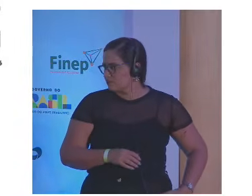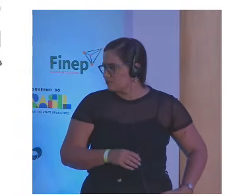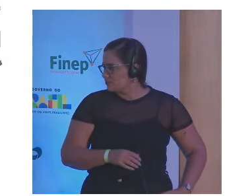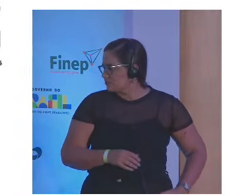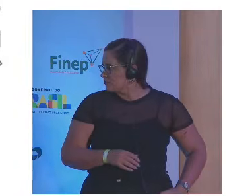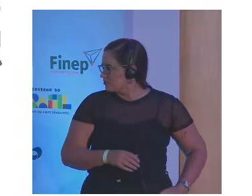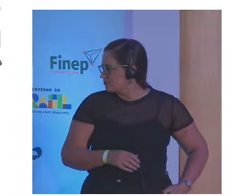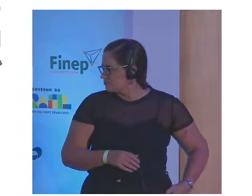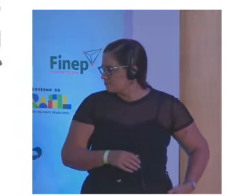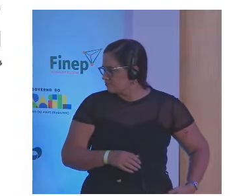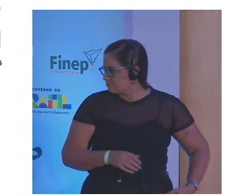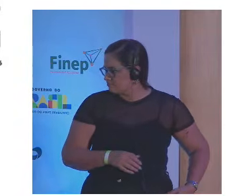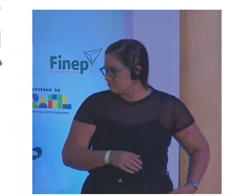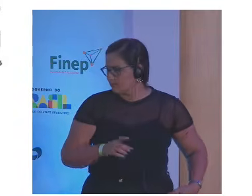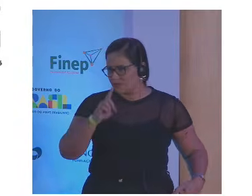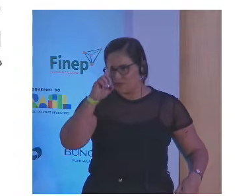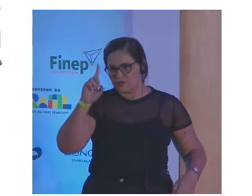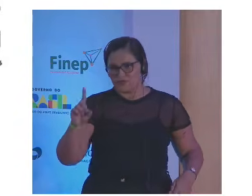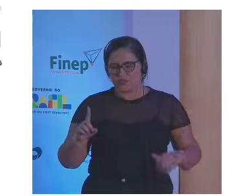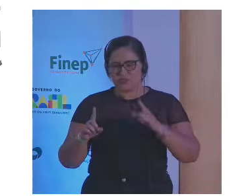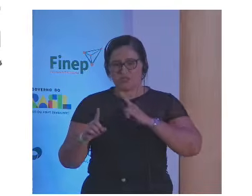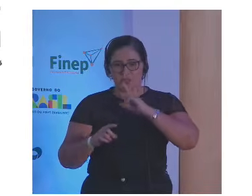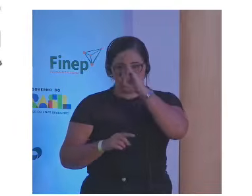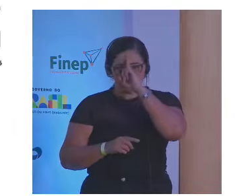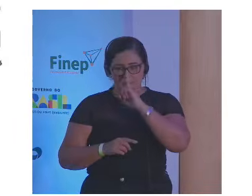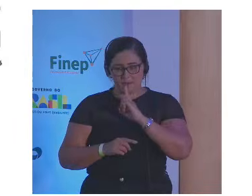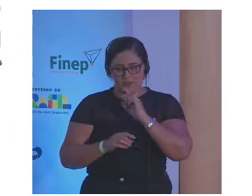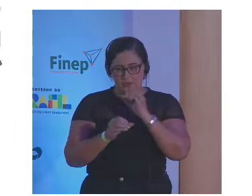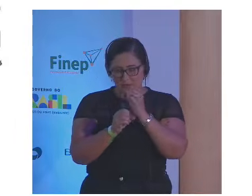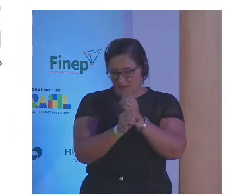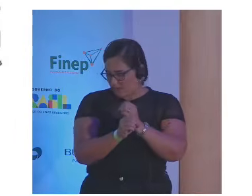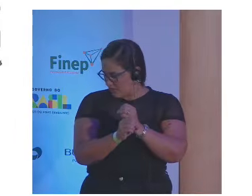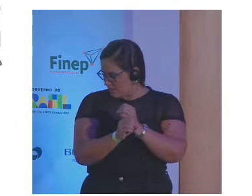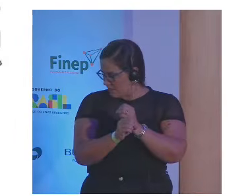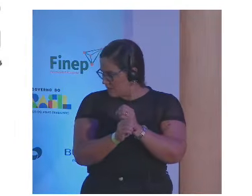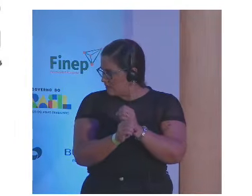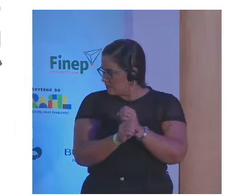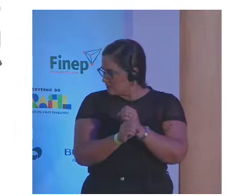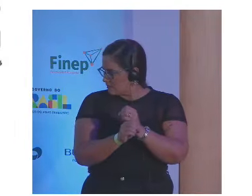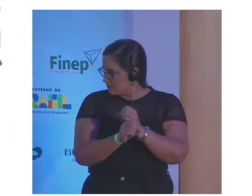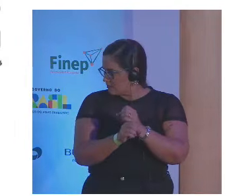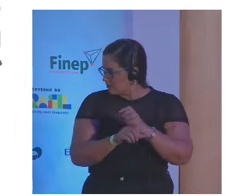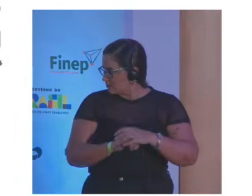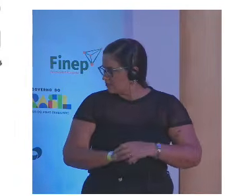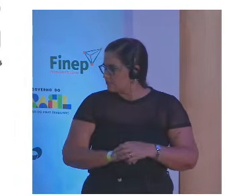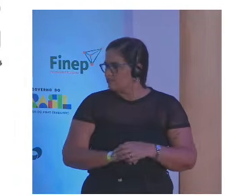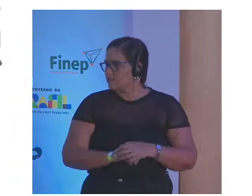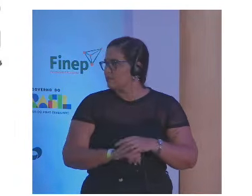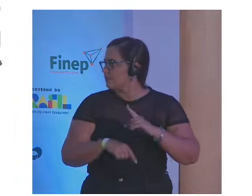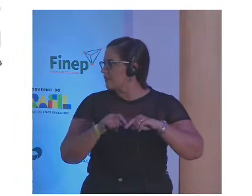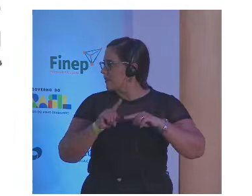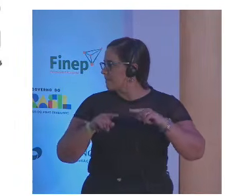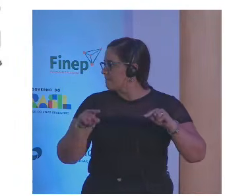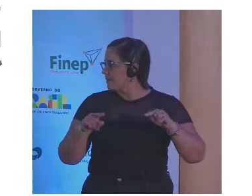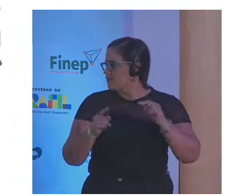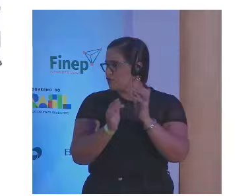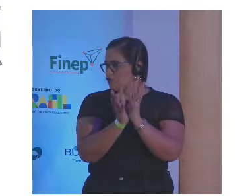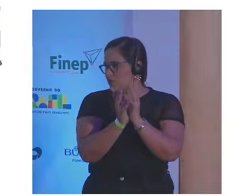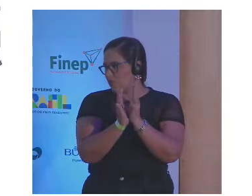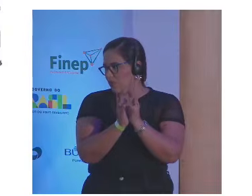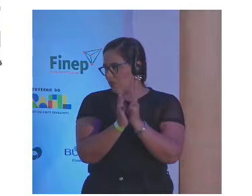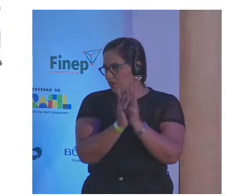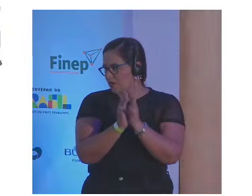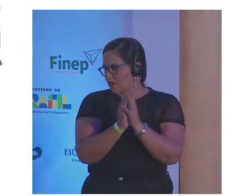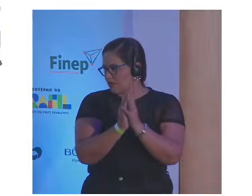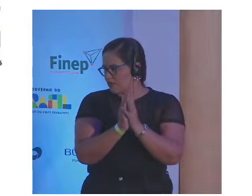to the right, the picture shows the one to the left, a chunk of coral with the zooxanthellae within it, and the